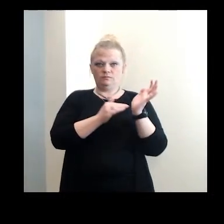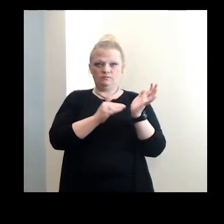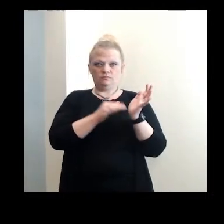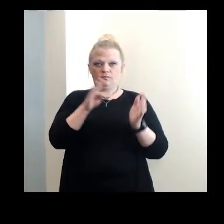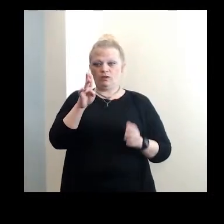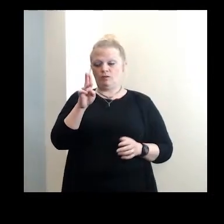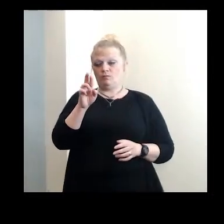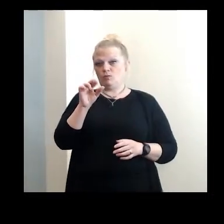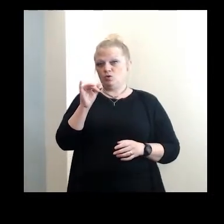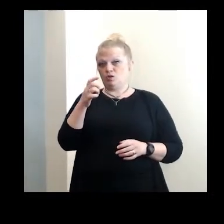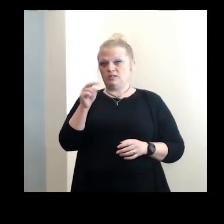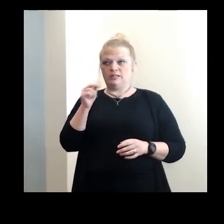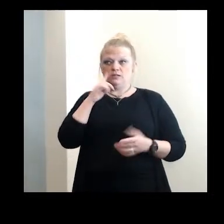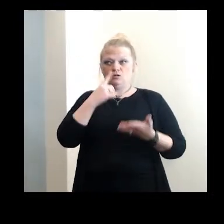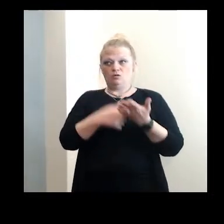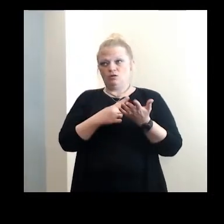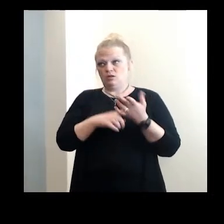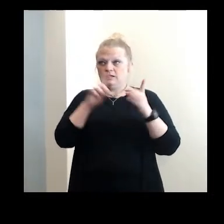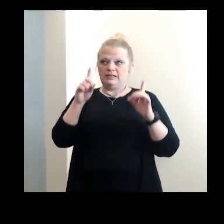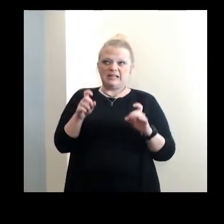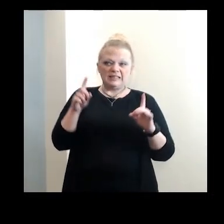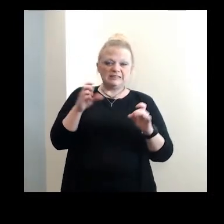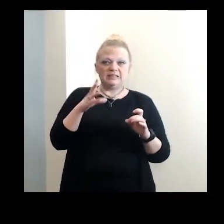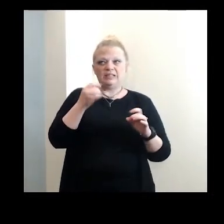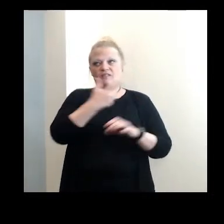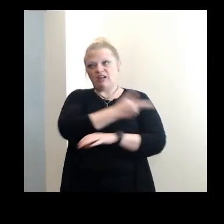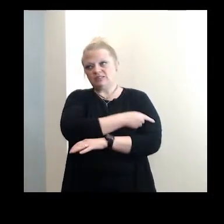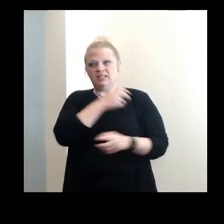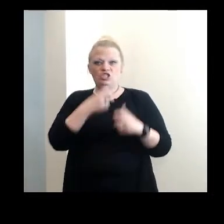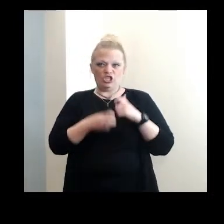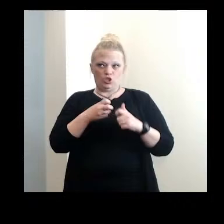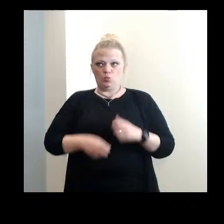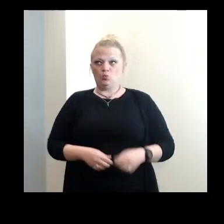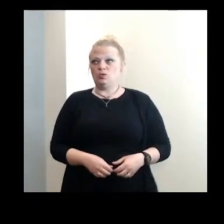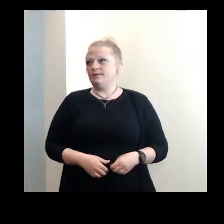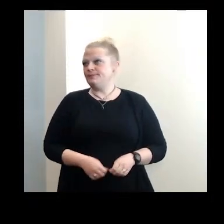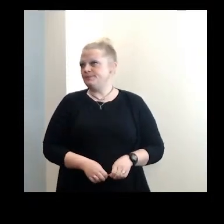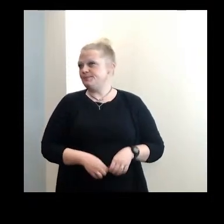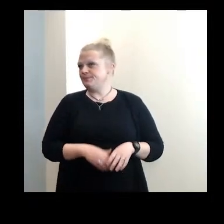Dr. Burstein to talk about some of the testing and vaccination issues.